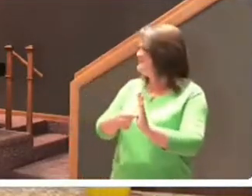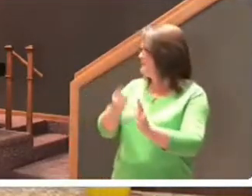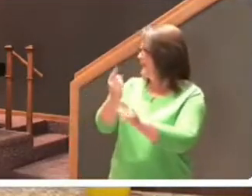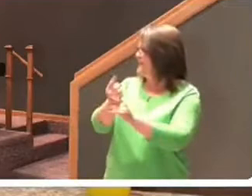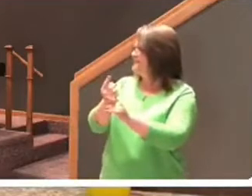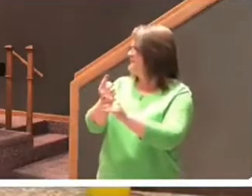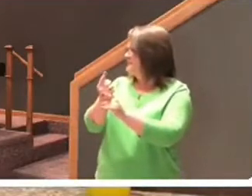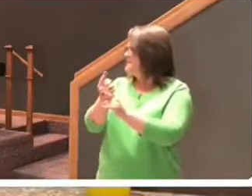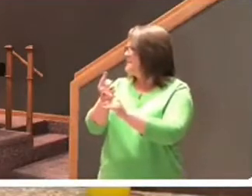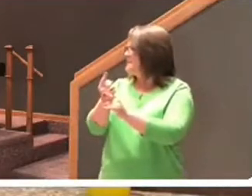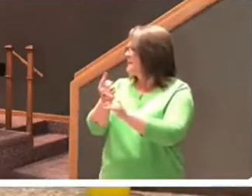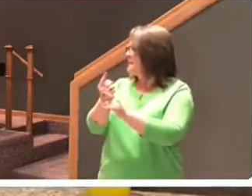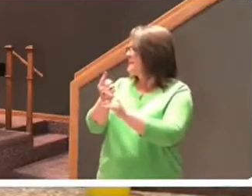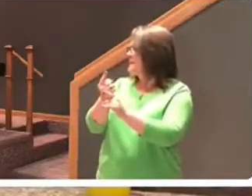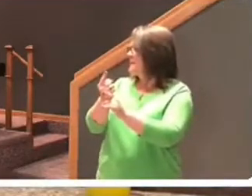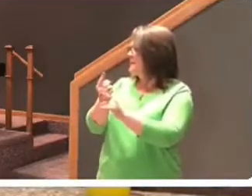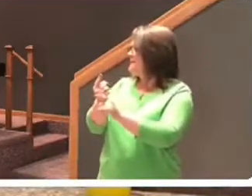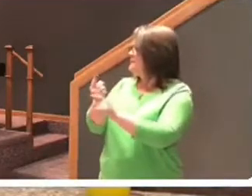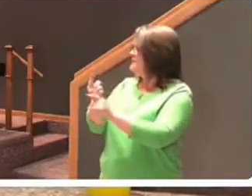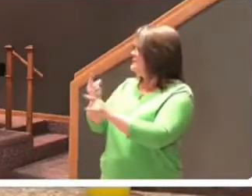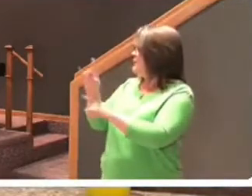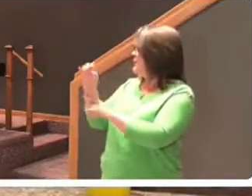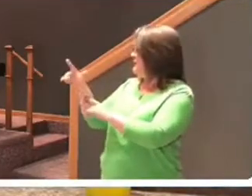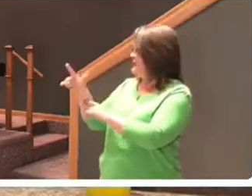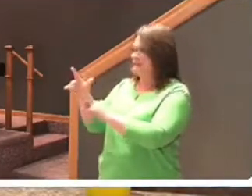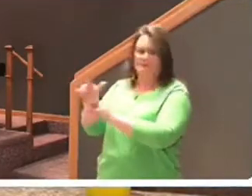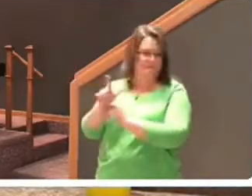right. So here's the deal.